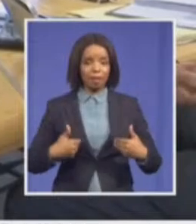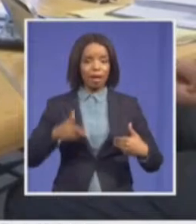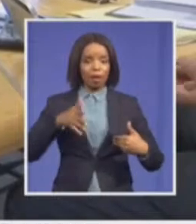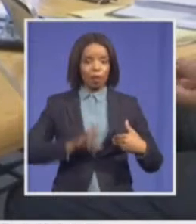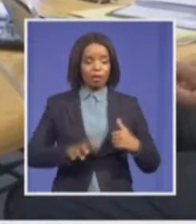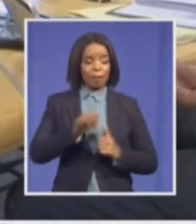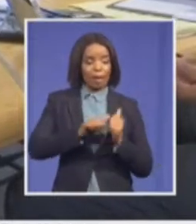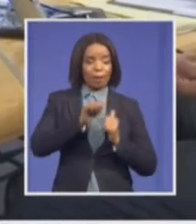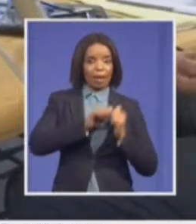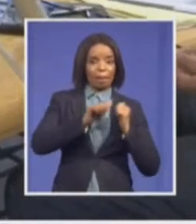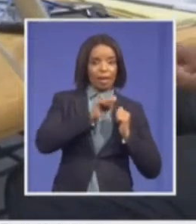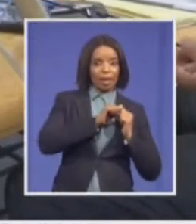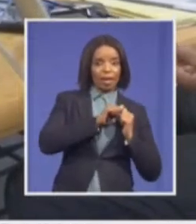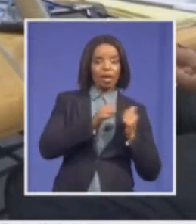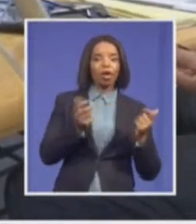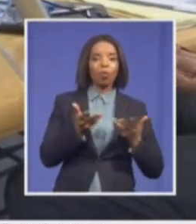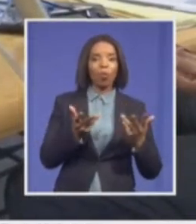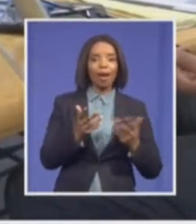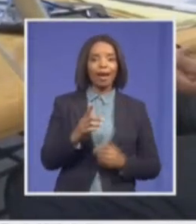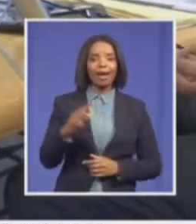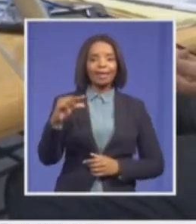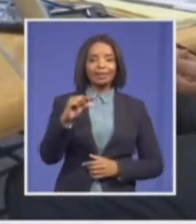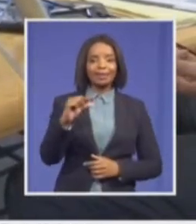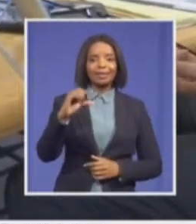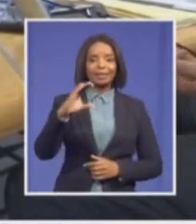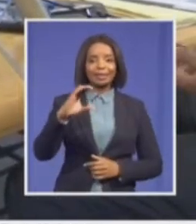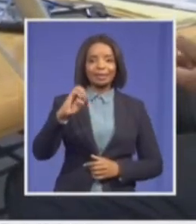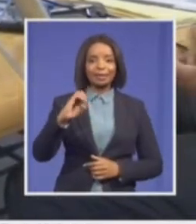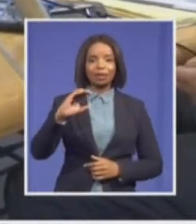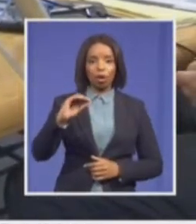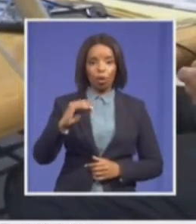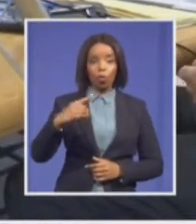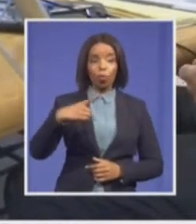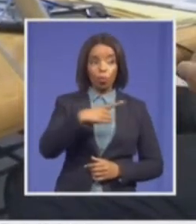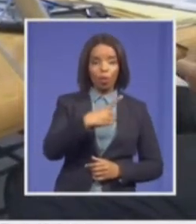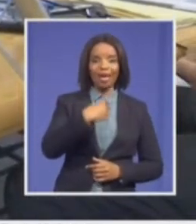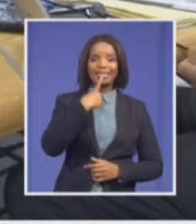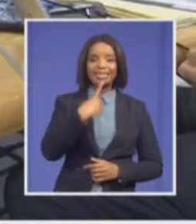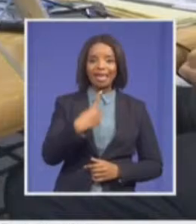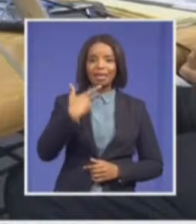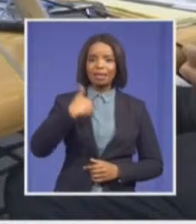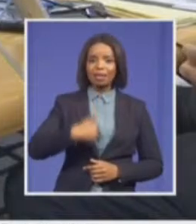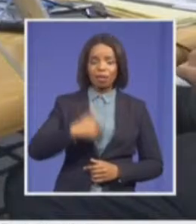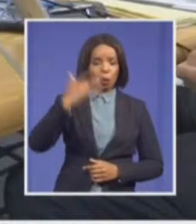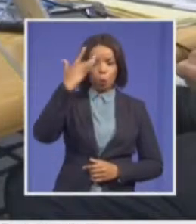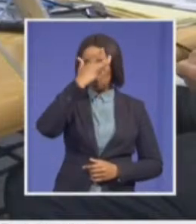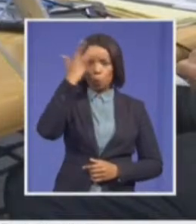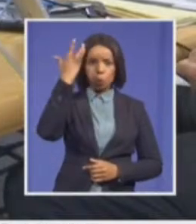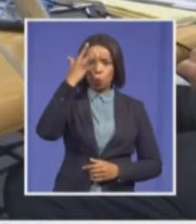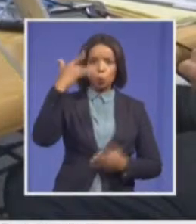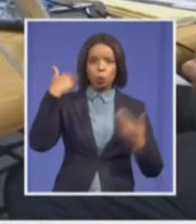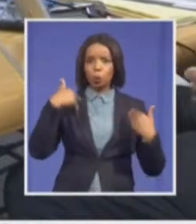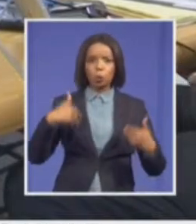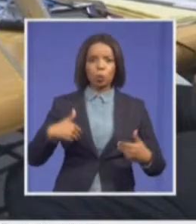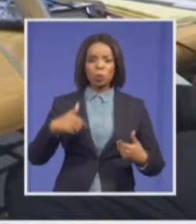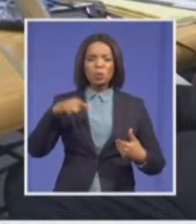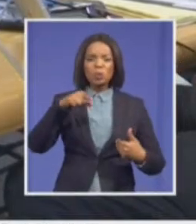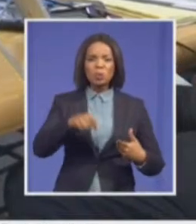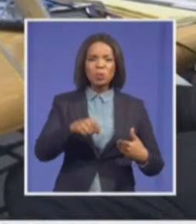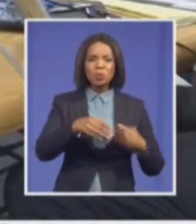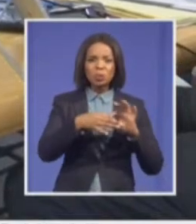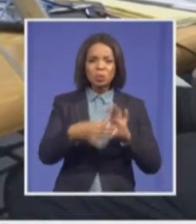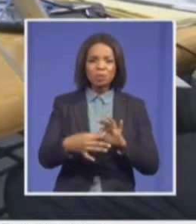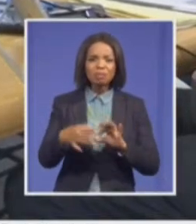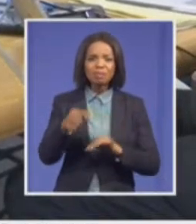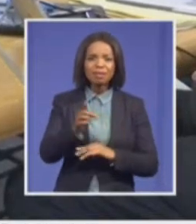I have no clue what this is about, and you'll handle it as you deem fit and draft a response for us. And that's addressed to the